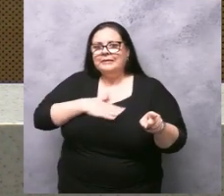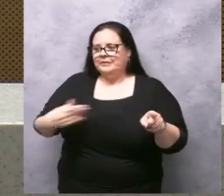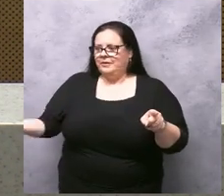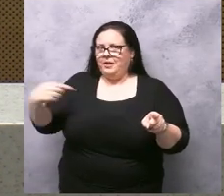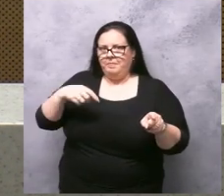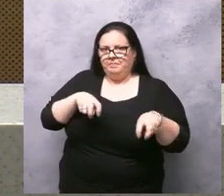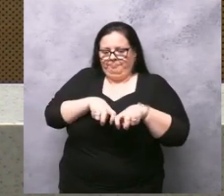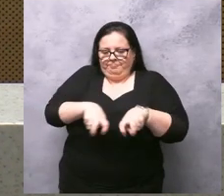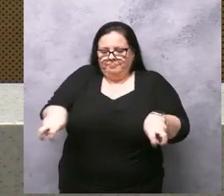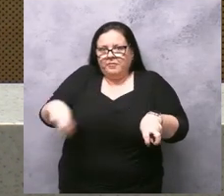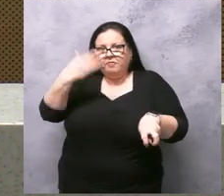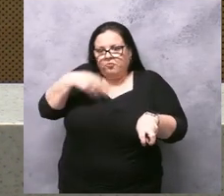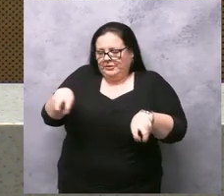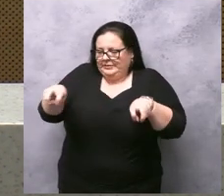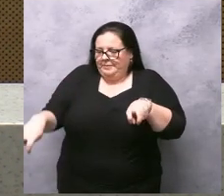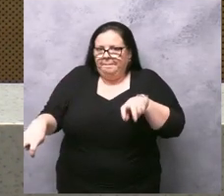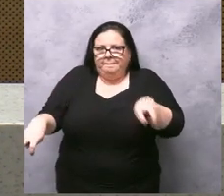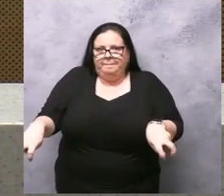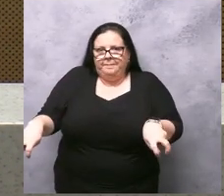on the front row.